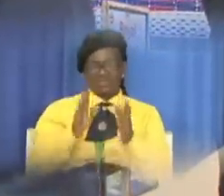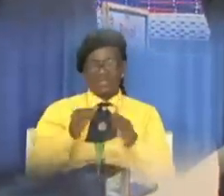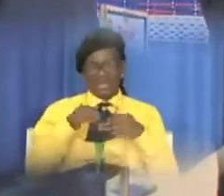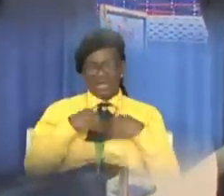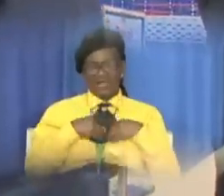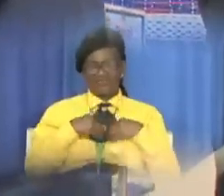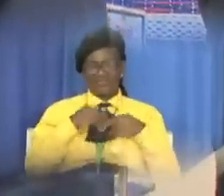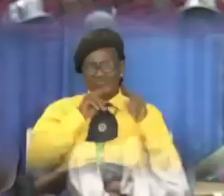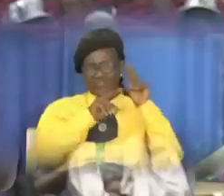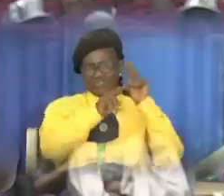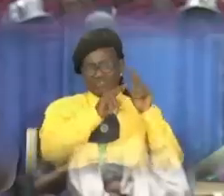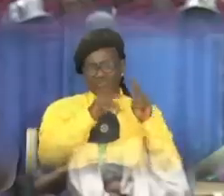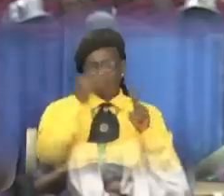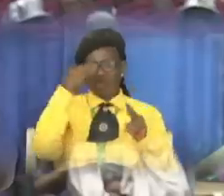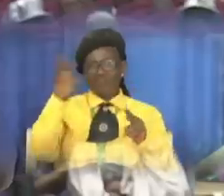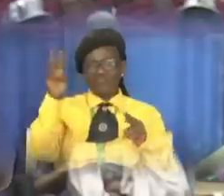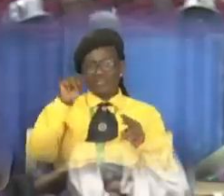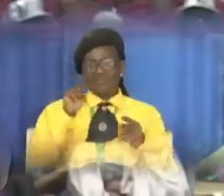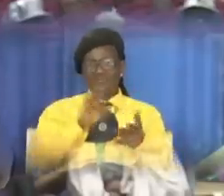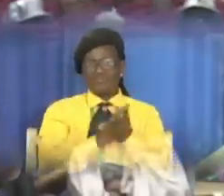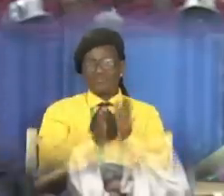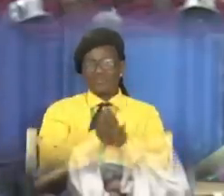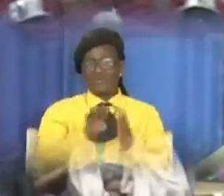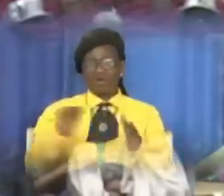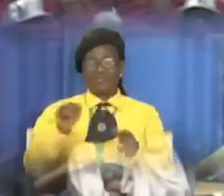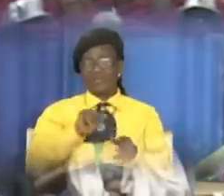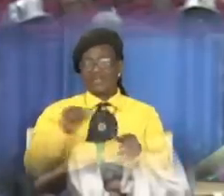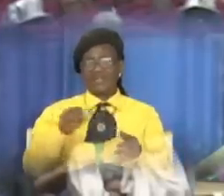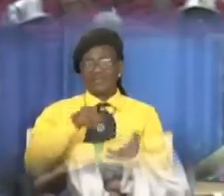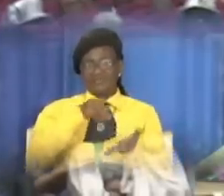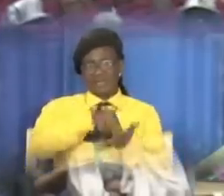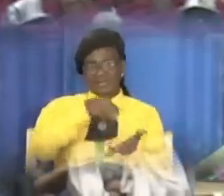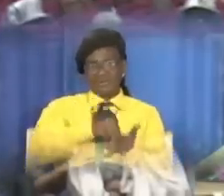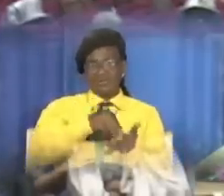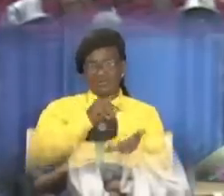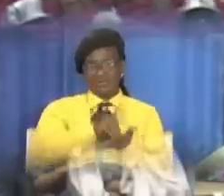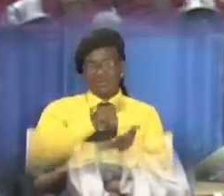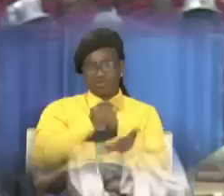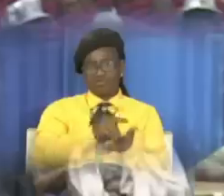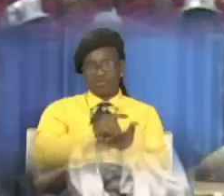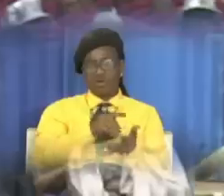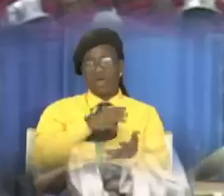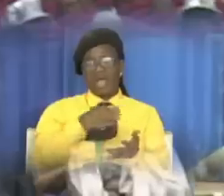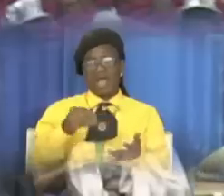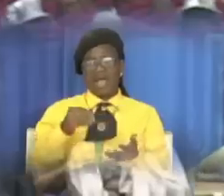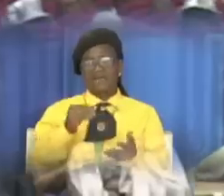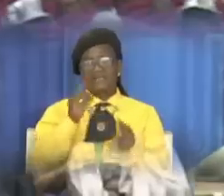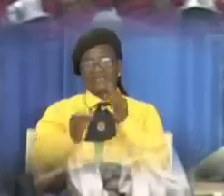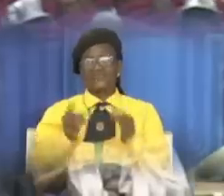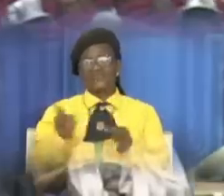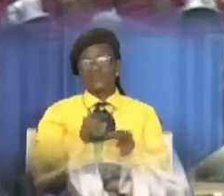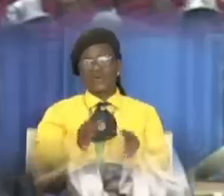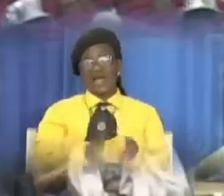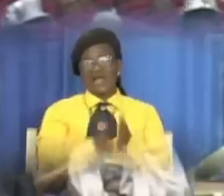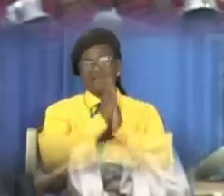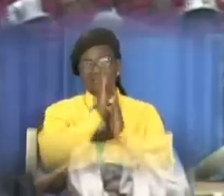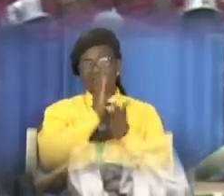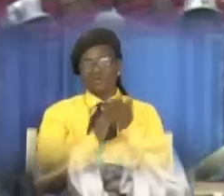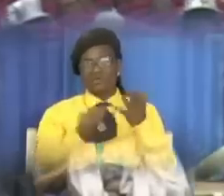becoming a medical doctor. And some, if you ask some of the people in the first